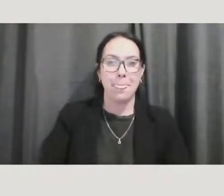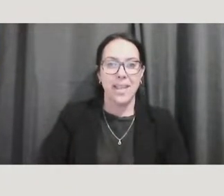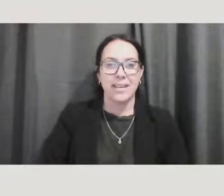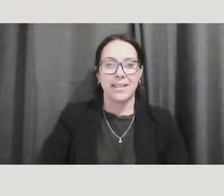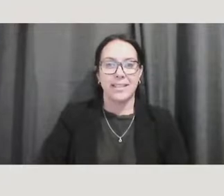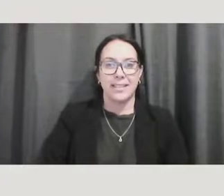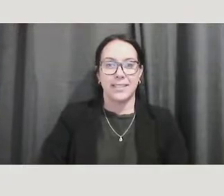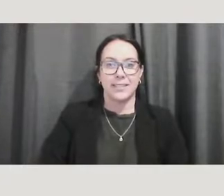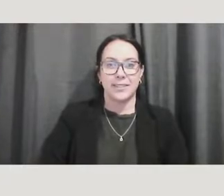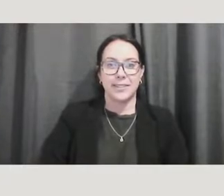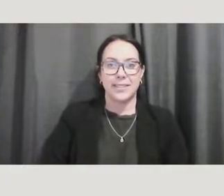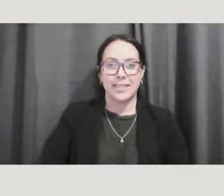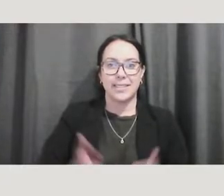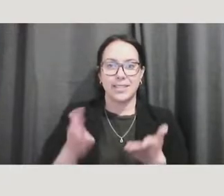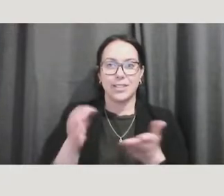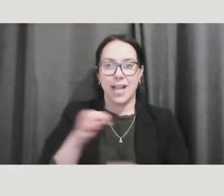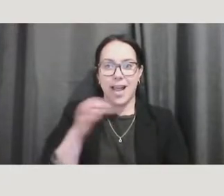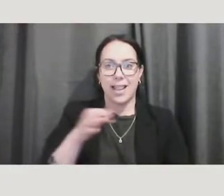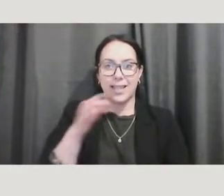um